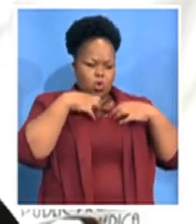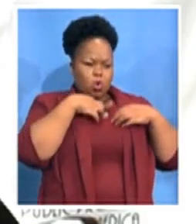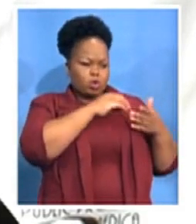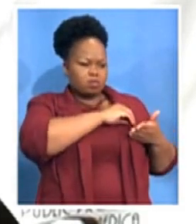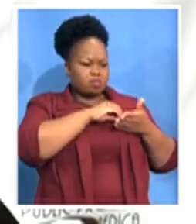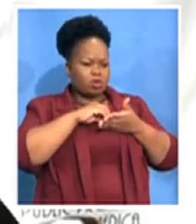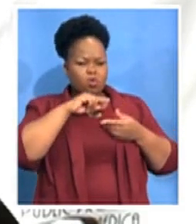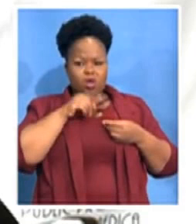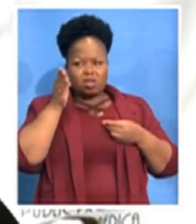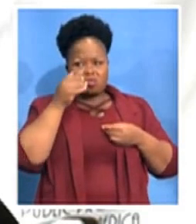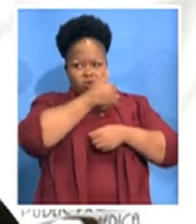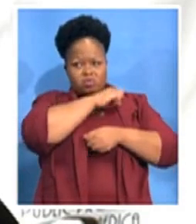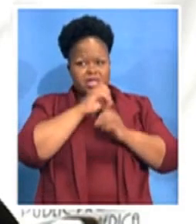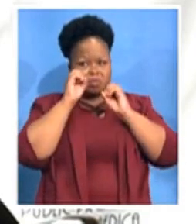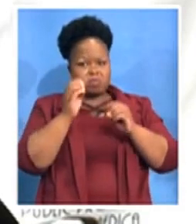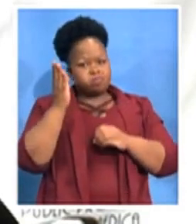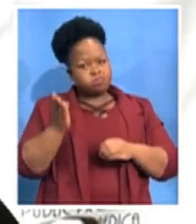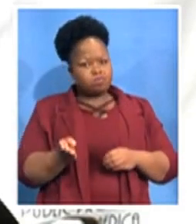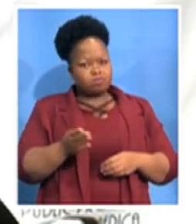hospitals.